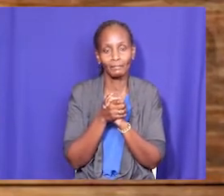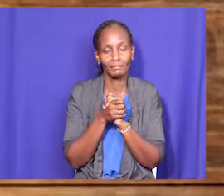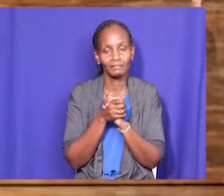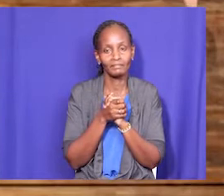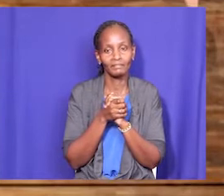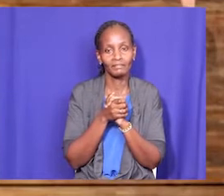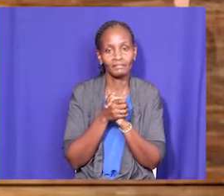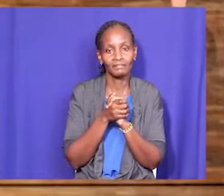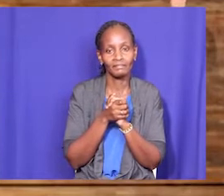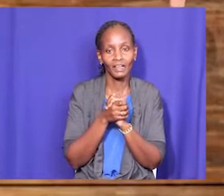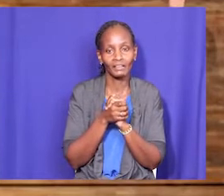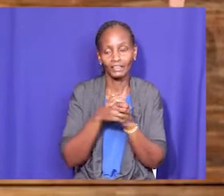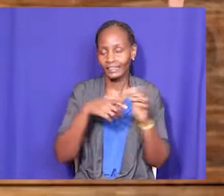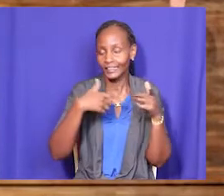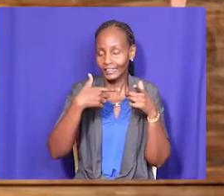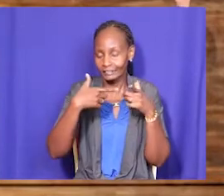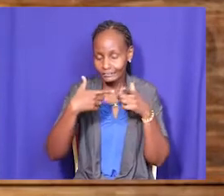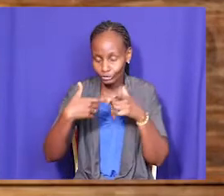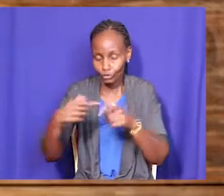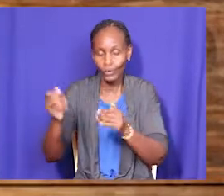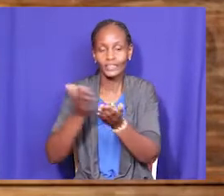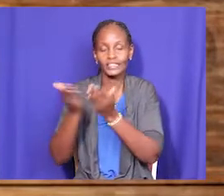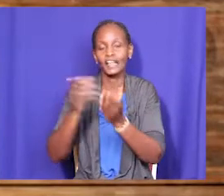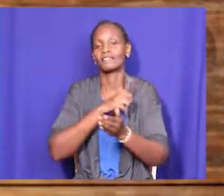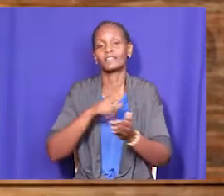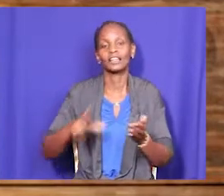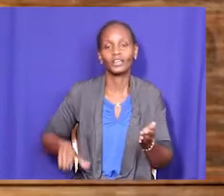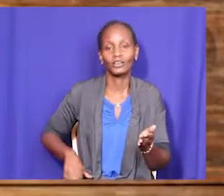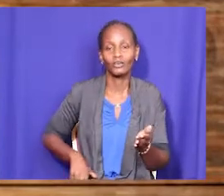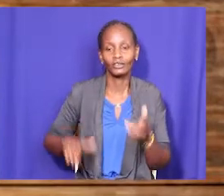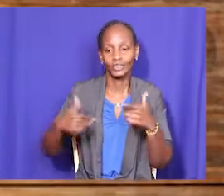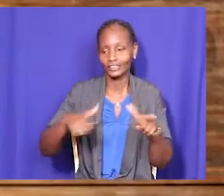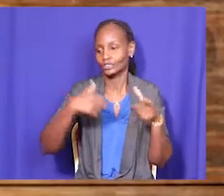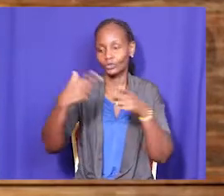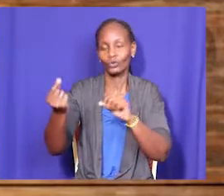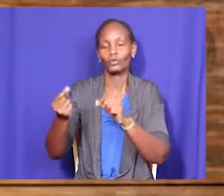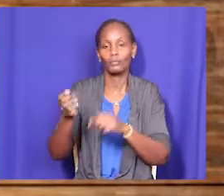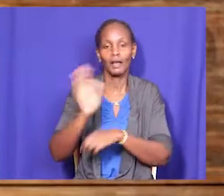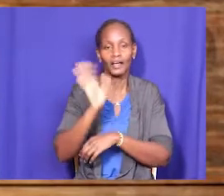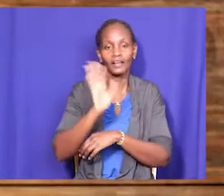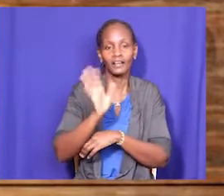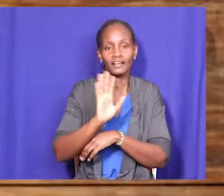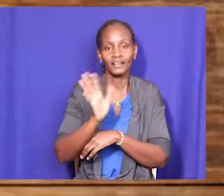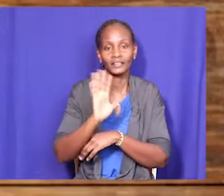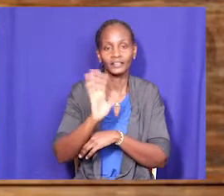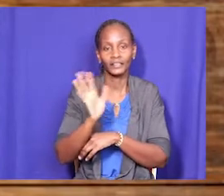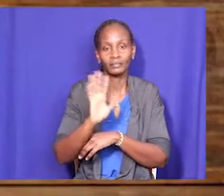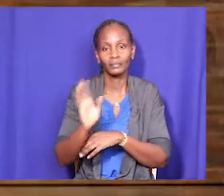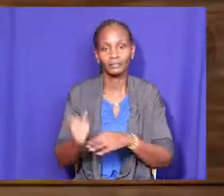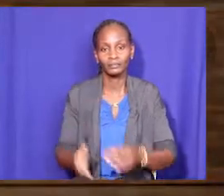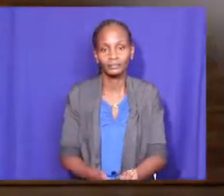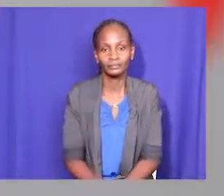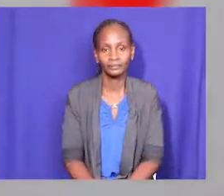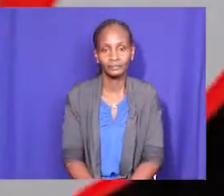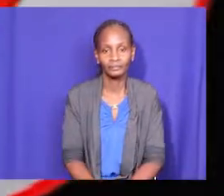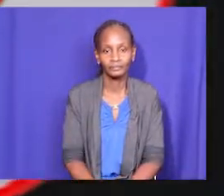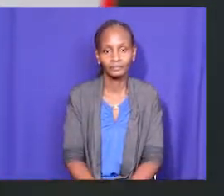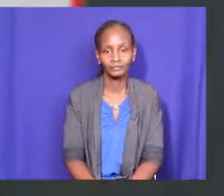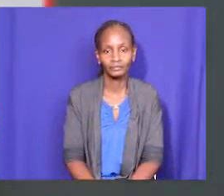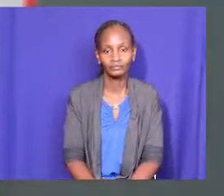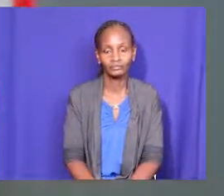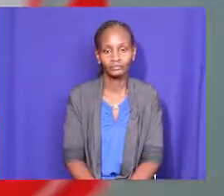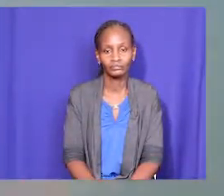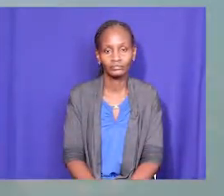Wow. Let's go and serve the Lord. Yeah, yes. Let's go. Bye. Bye. Bye, boys and girls.